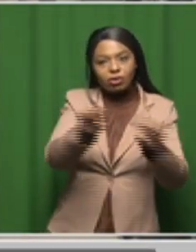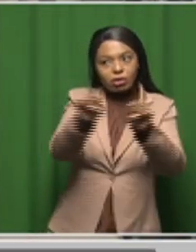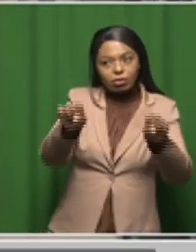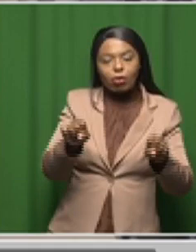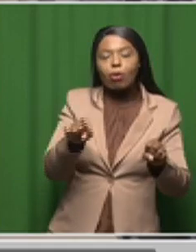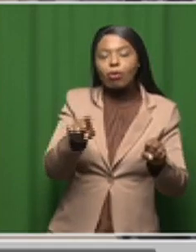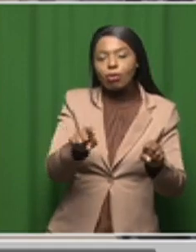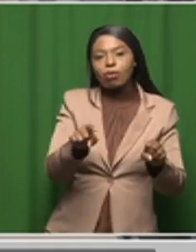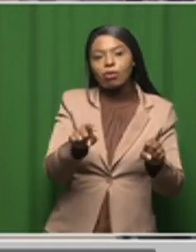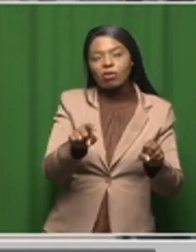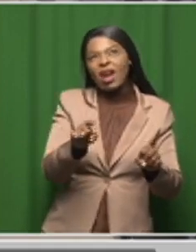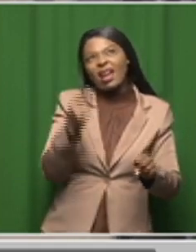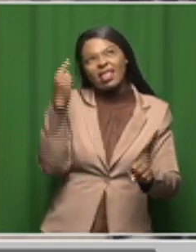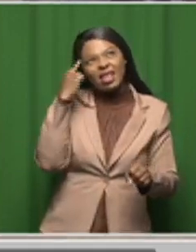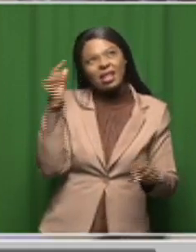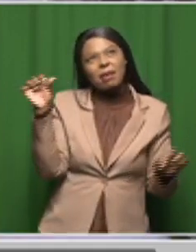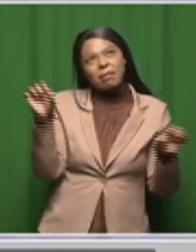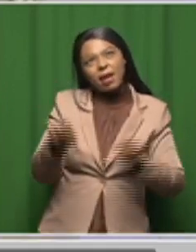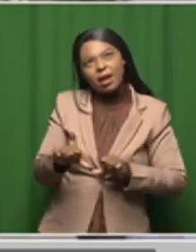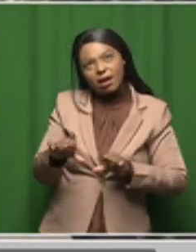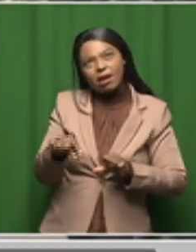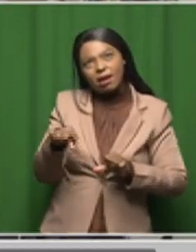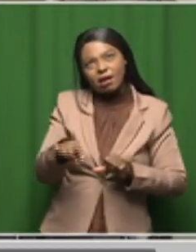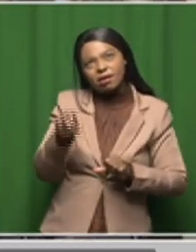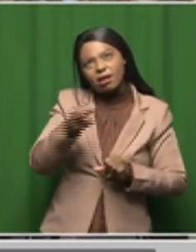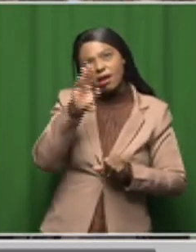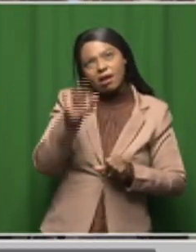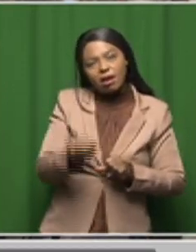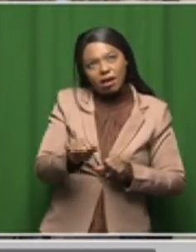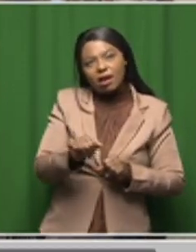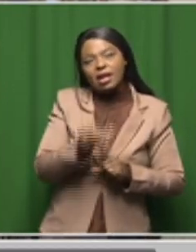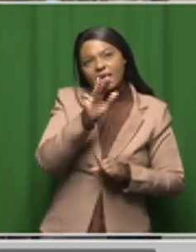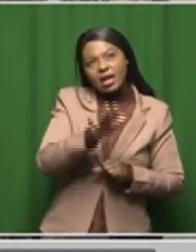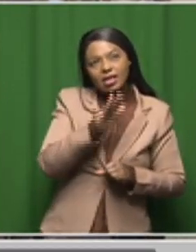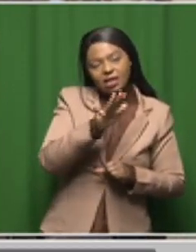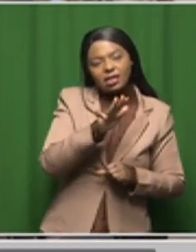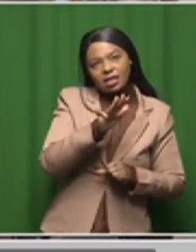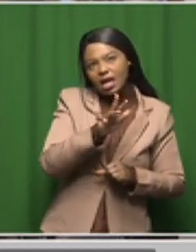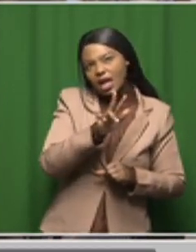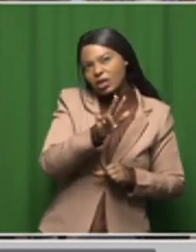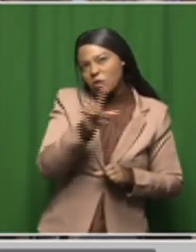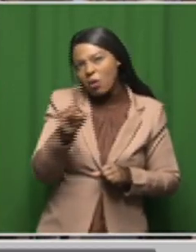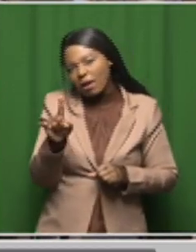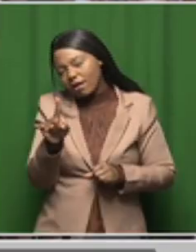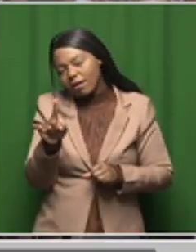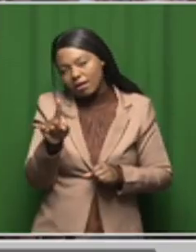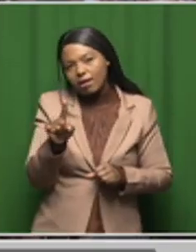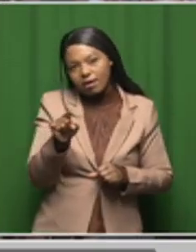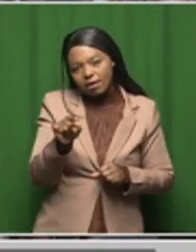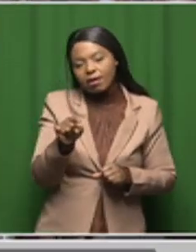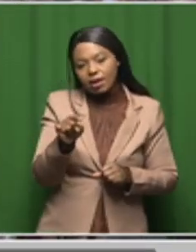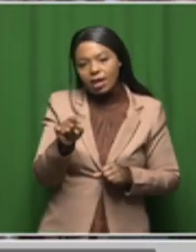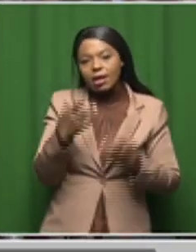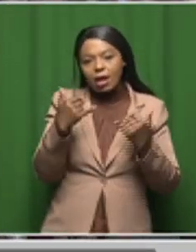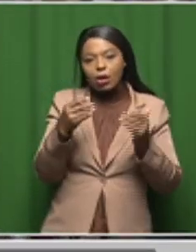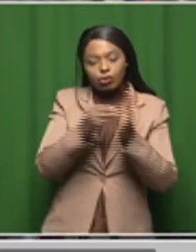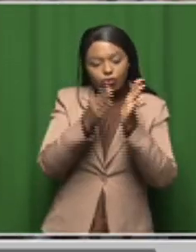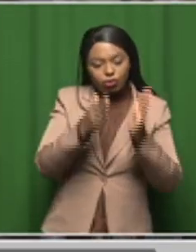1991, actually, so 35 years ago. And Artist Proof Studio is a center of printmaking. And in